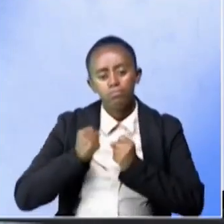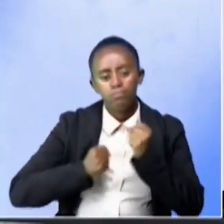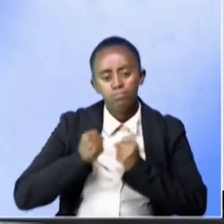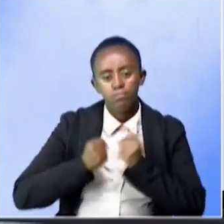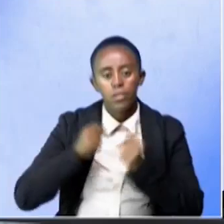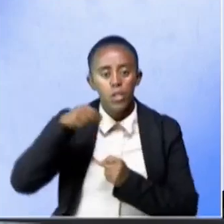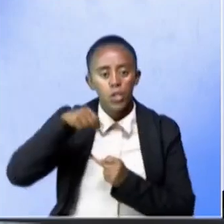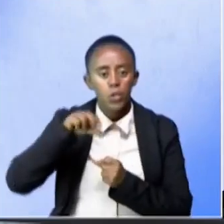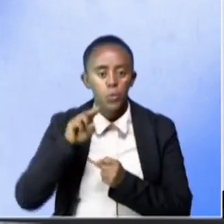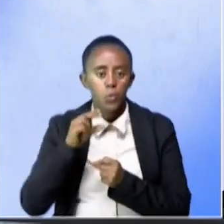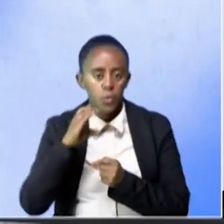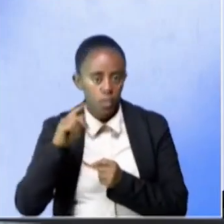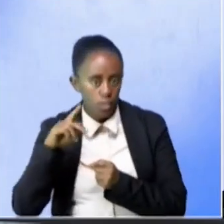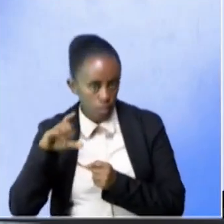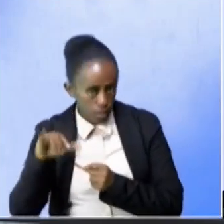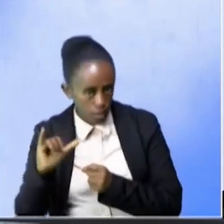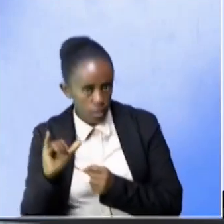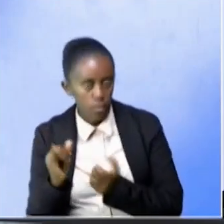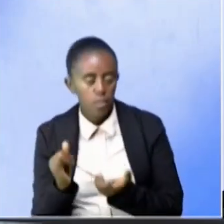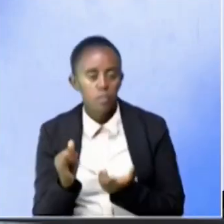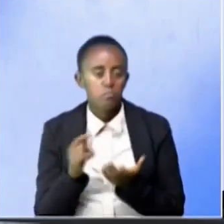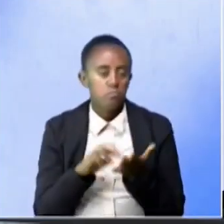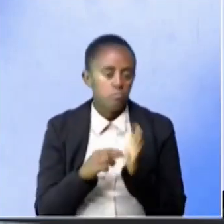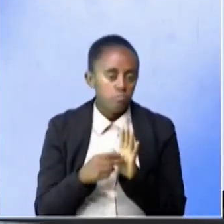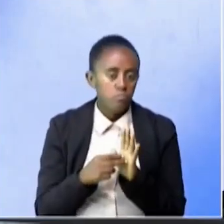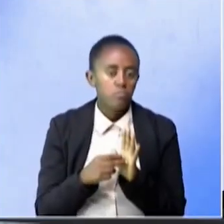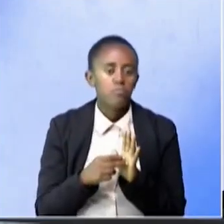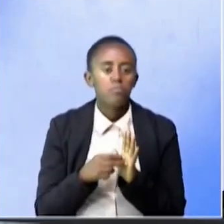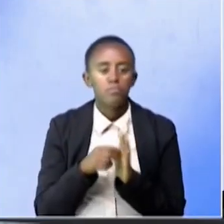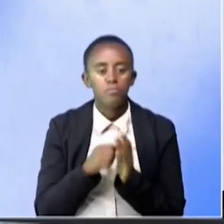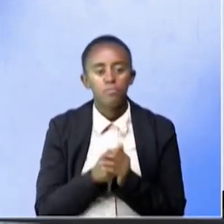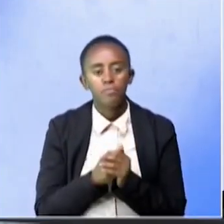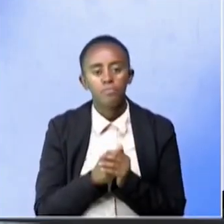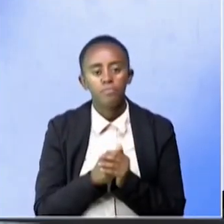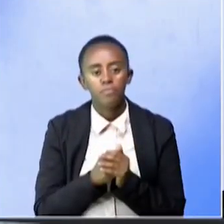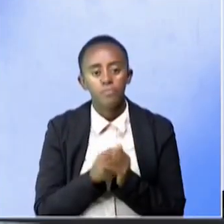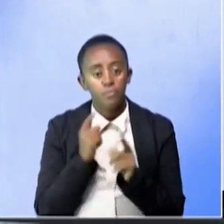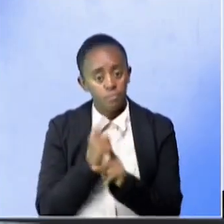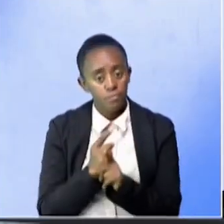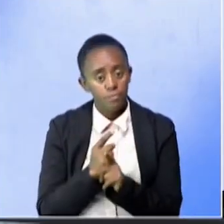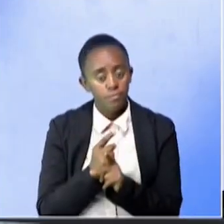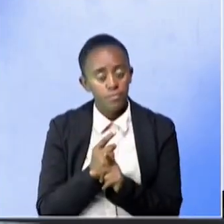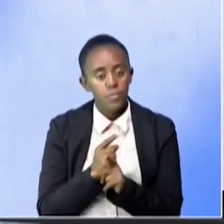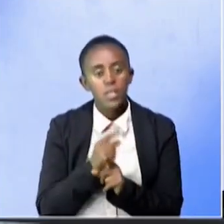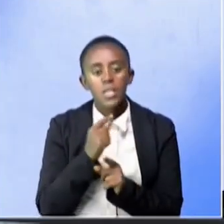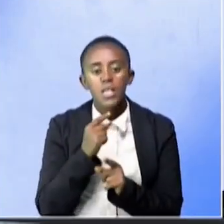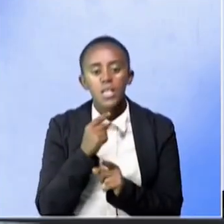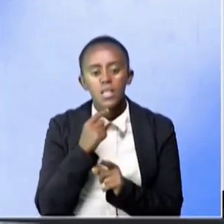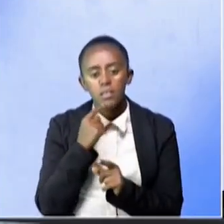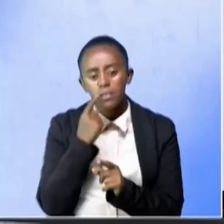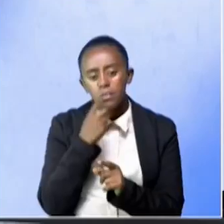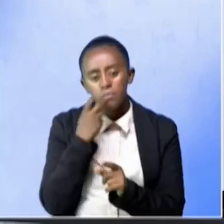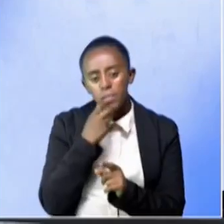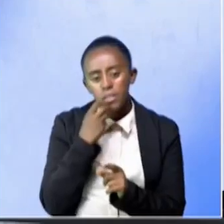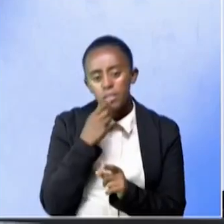Right? Don't forget that quickly modified that is a verb. Right? Speak